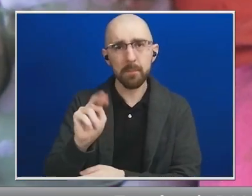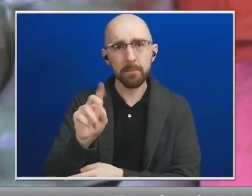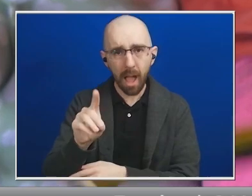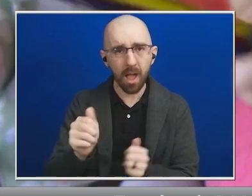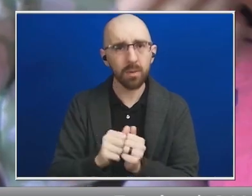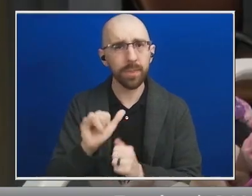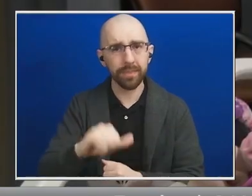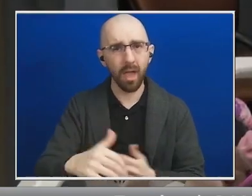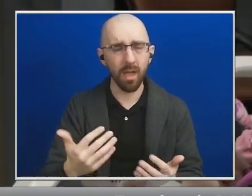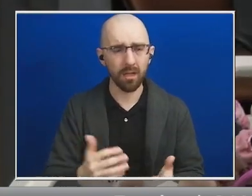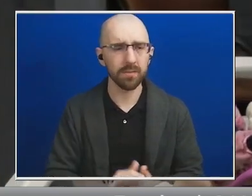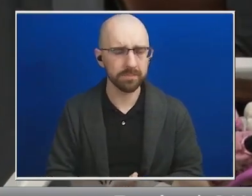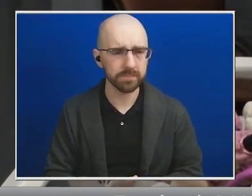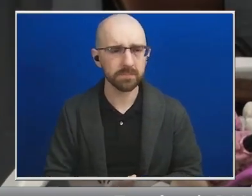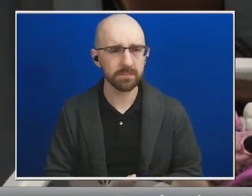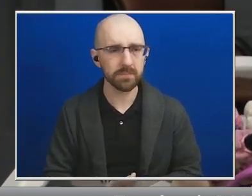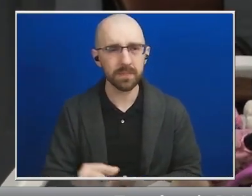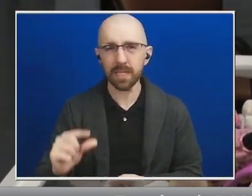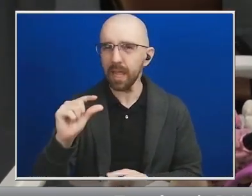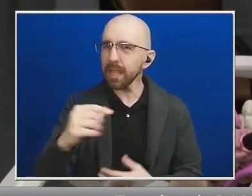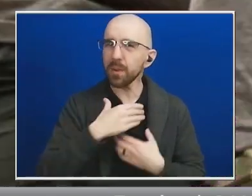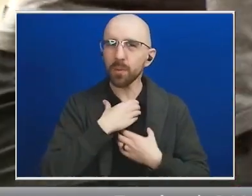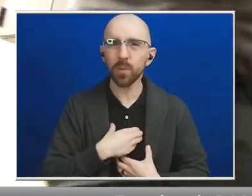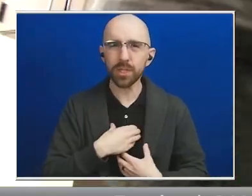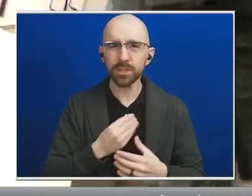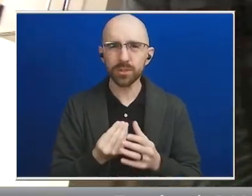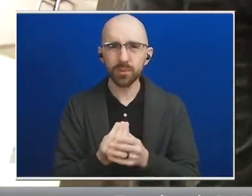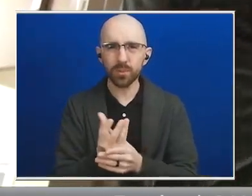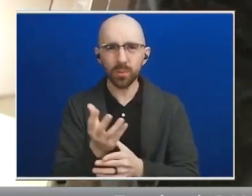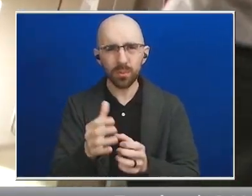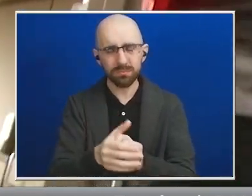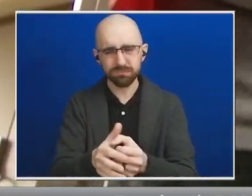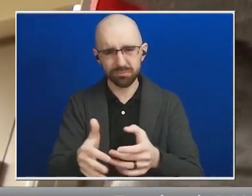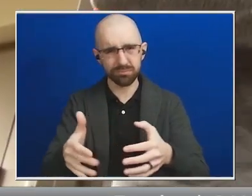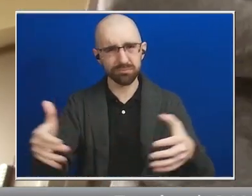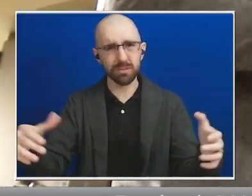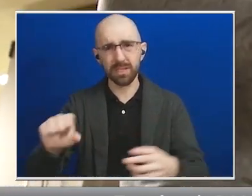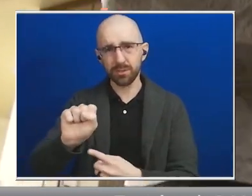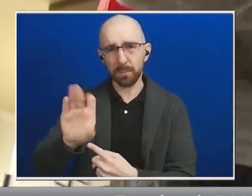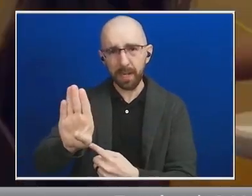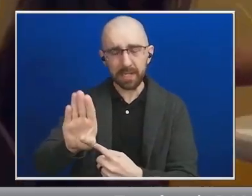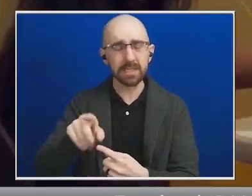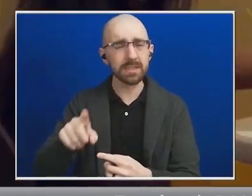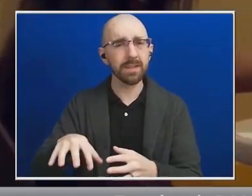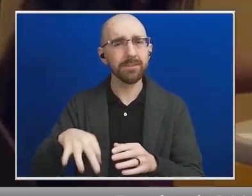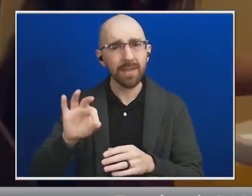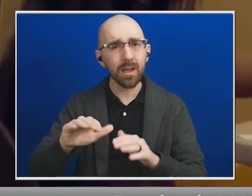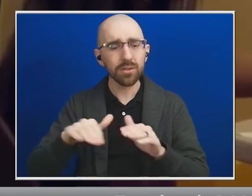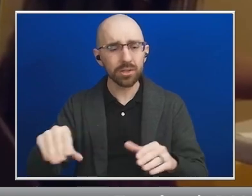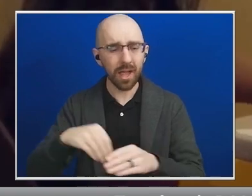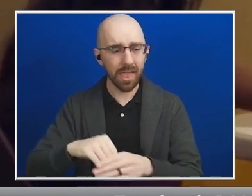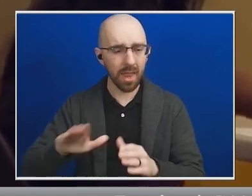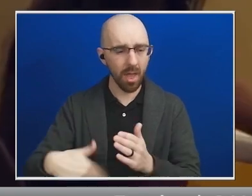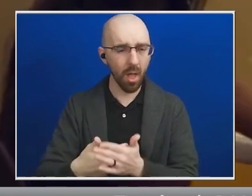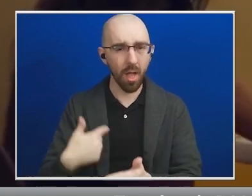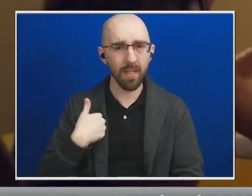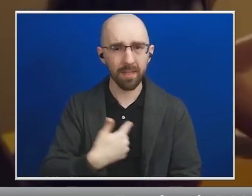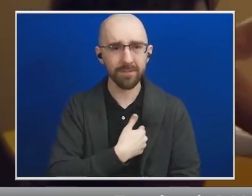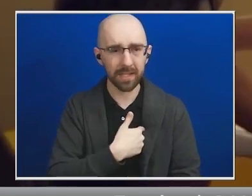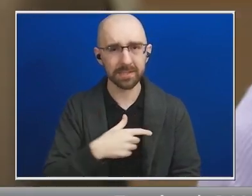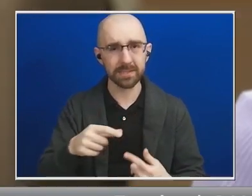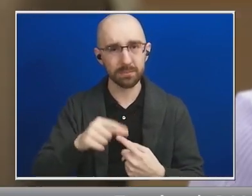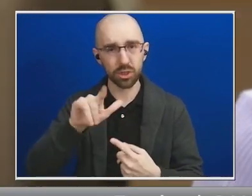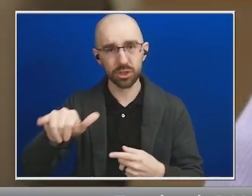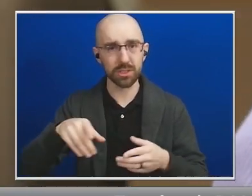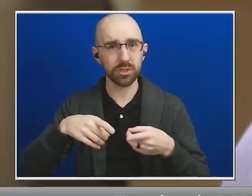A tiny wish that grew so big, Shadow Buddies found the child in all of us, especially during the pandemic. The